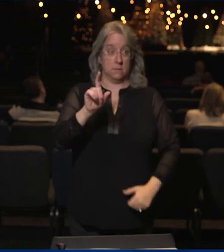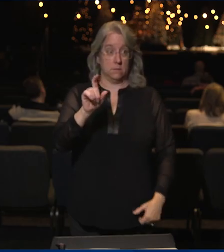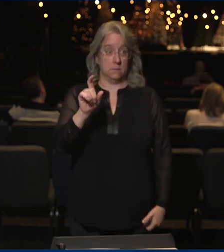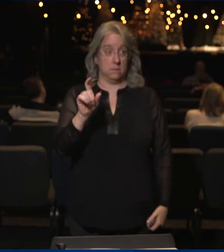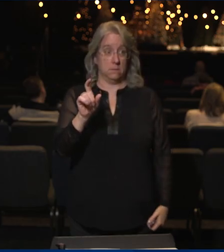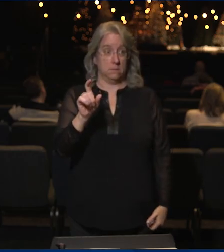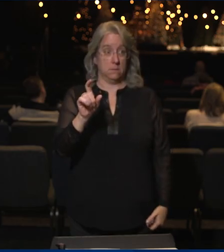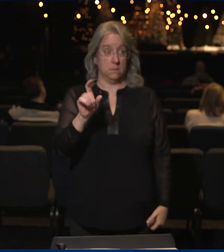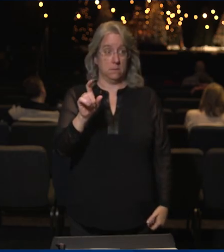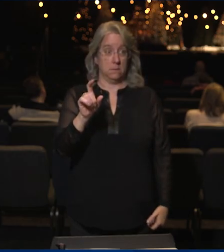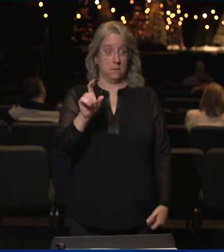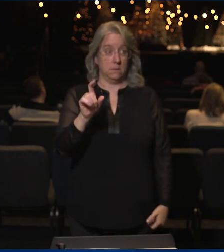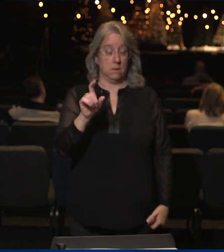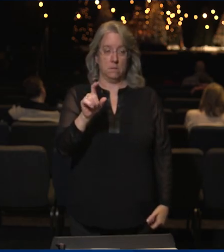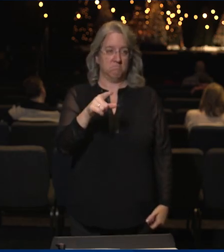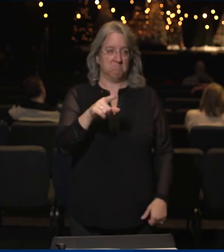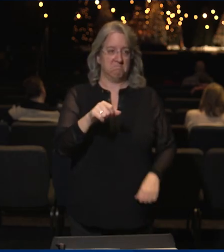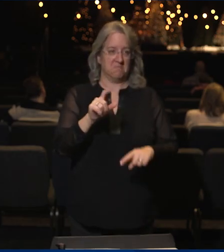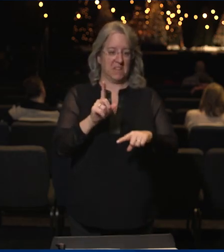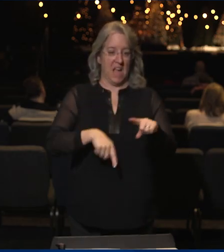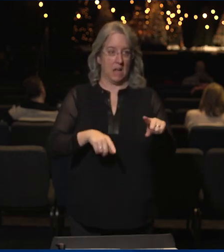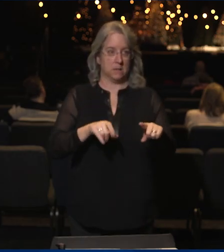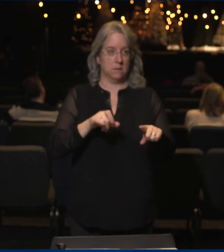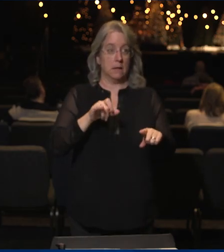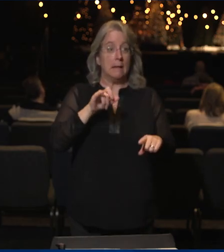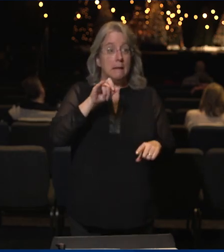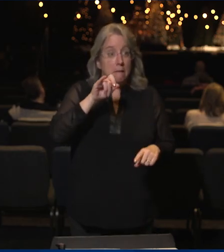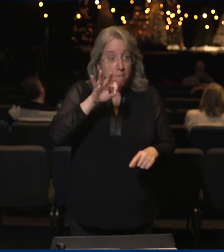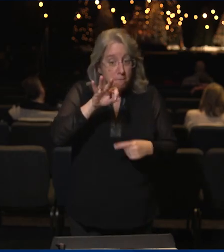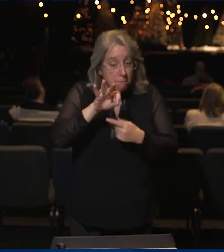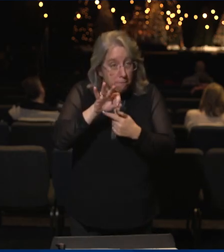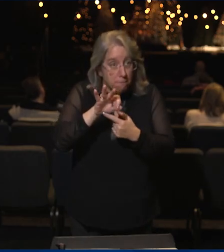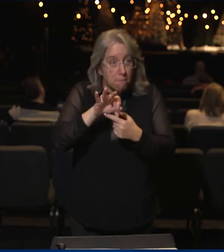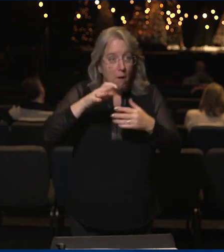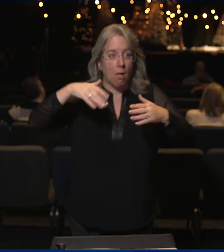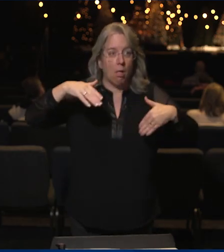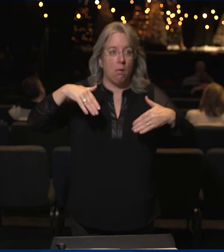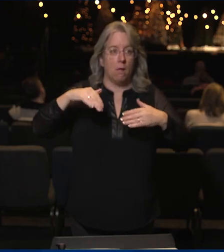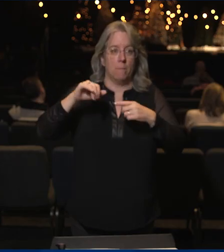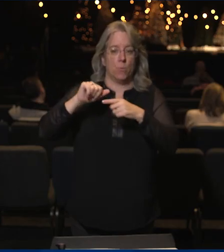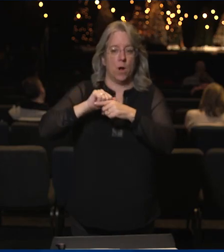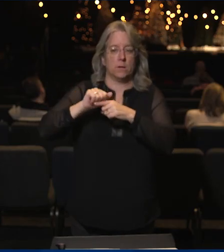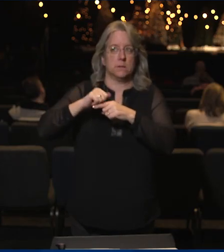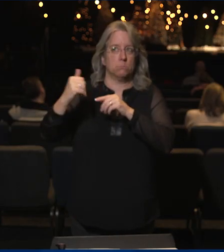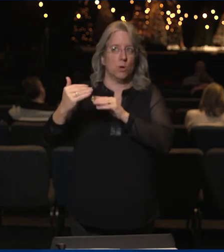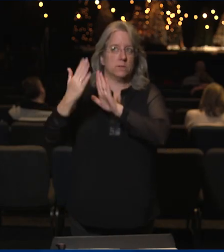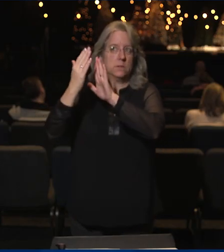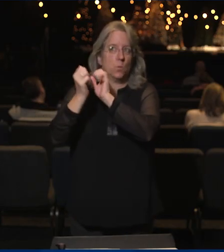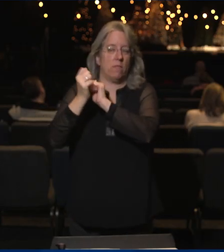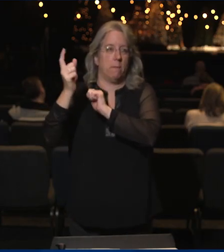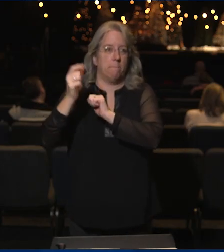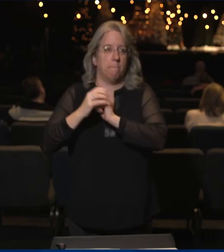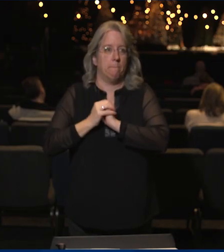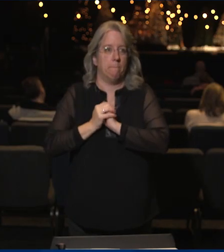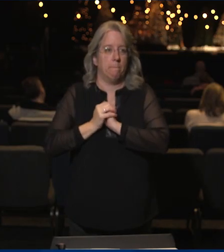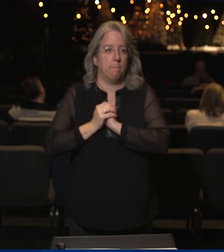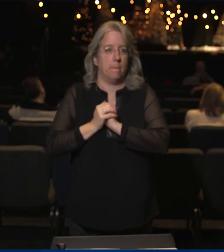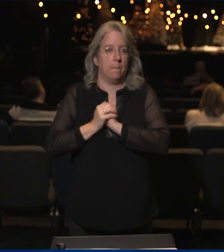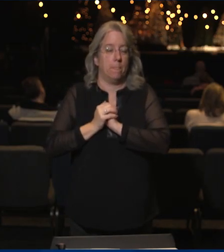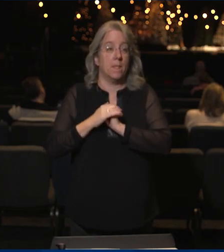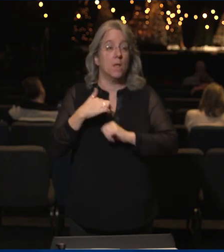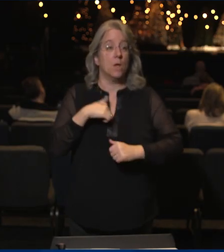And you can't if you haven't practiced being present to him. We have friends who, on the